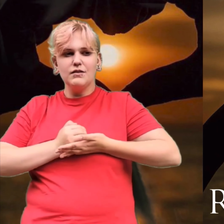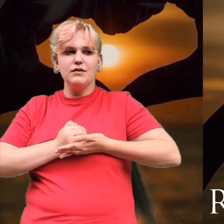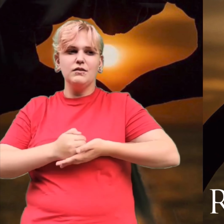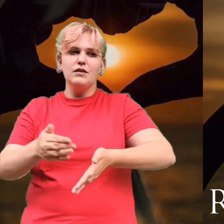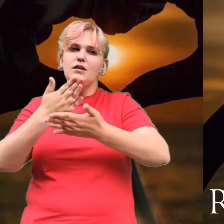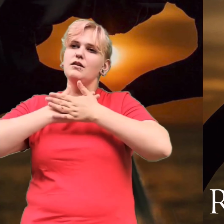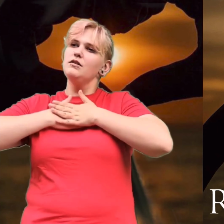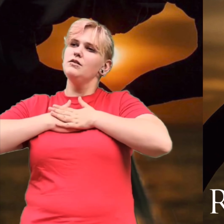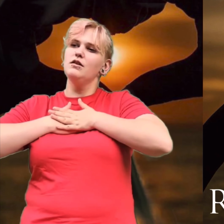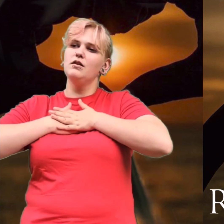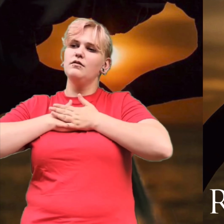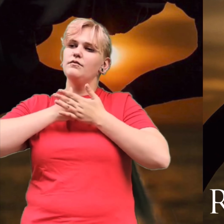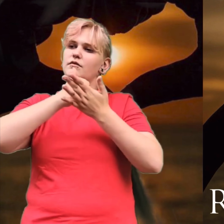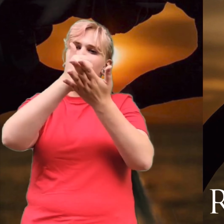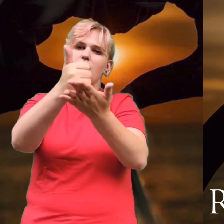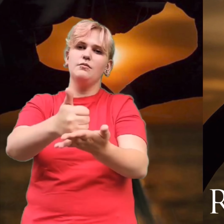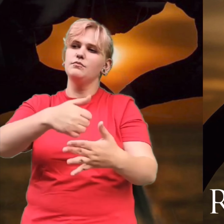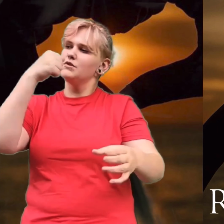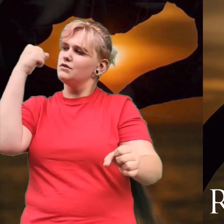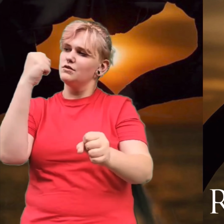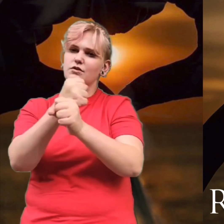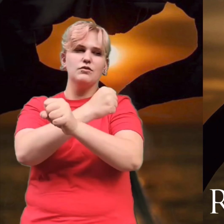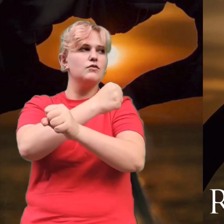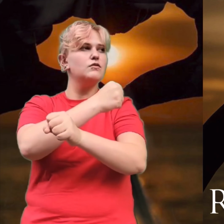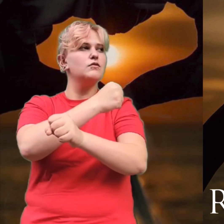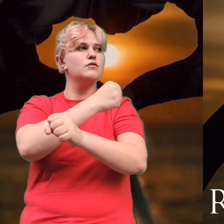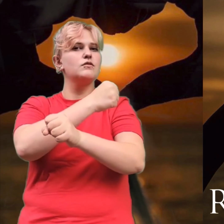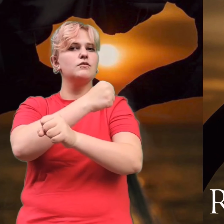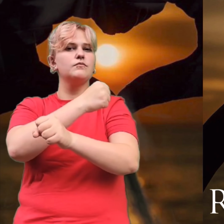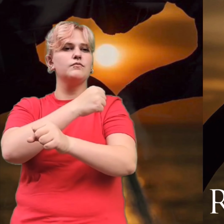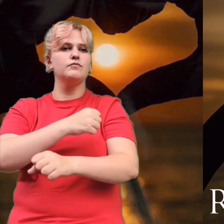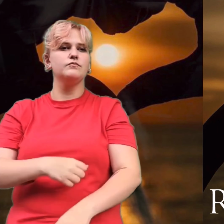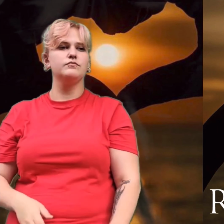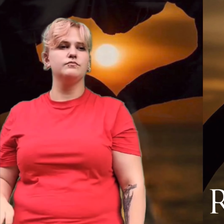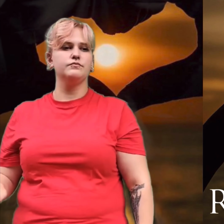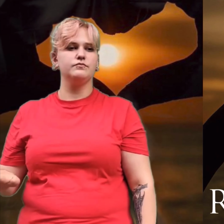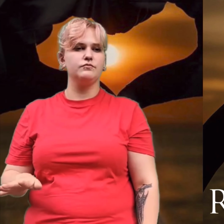is me. And love helps to cure.